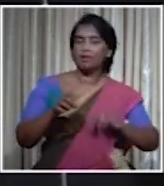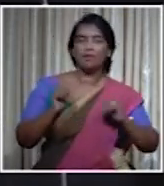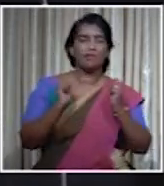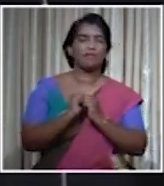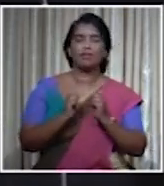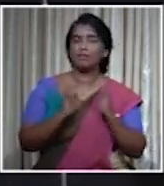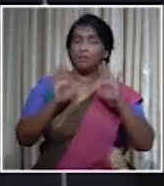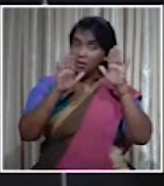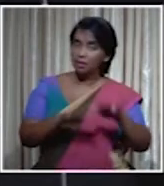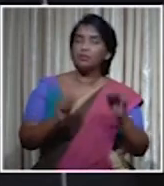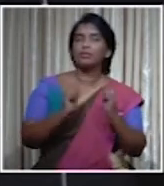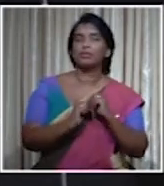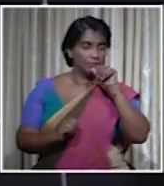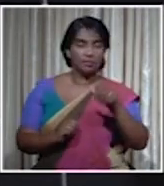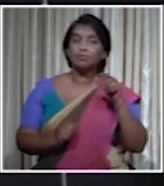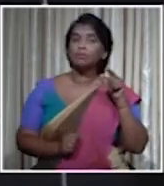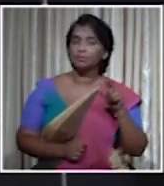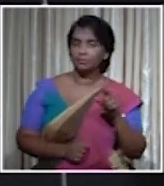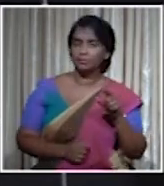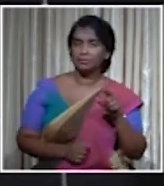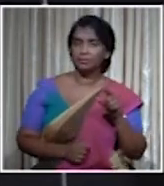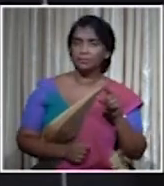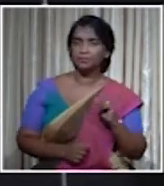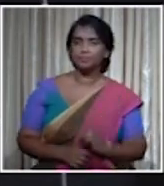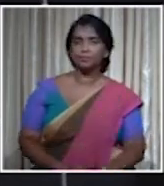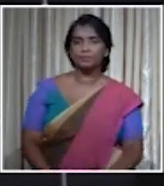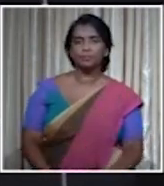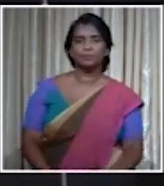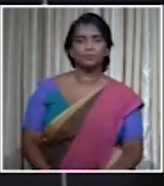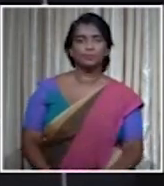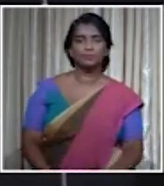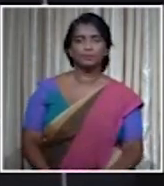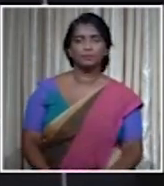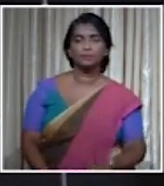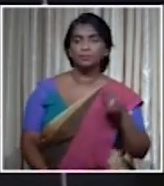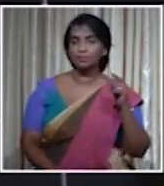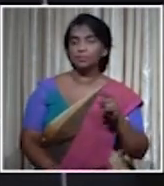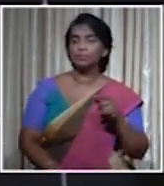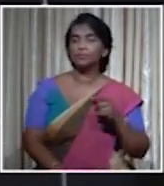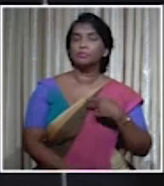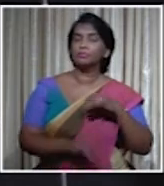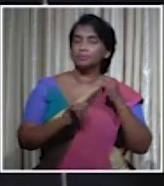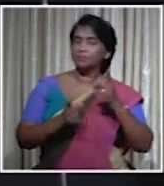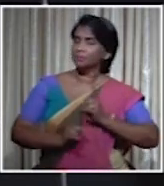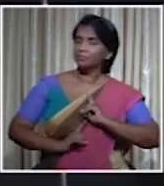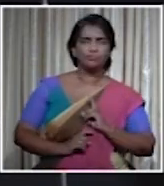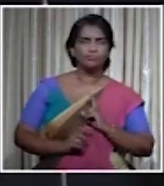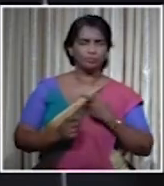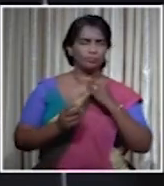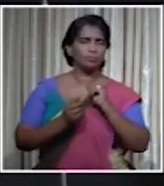indignation that he suffered has been corrected perhaps to some extent, but then the way in which this